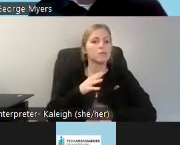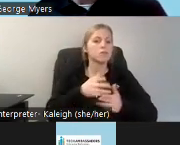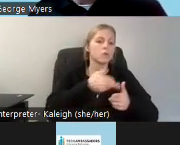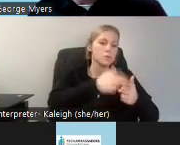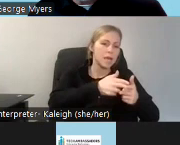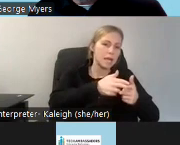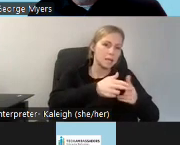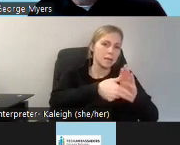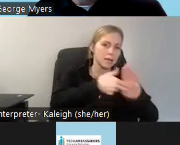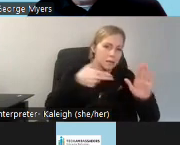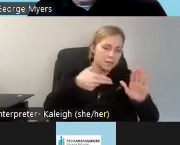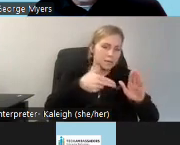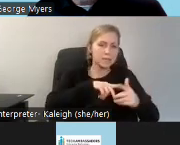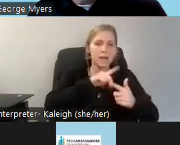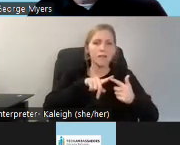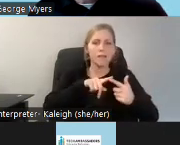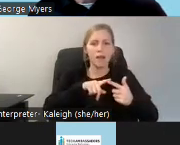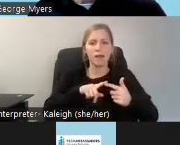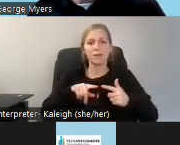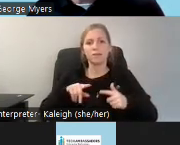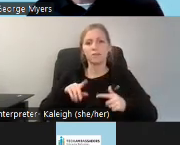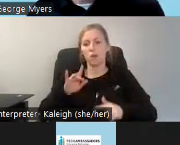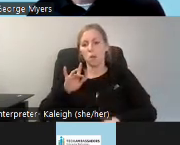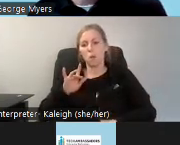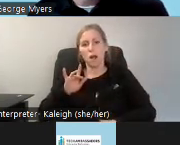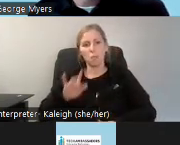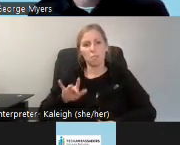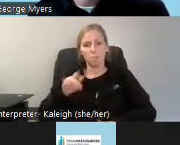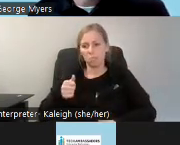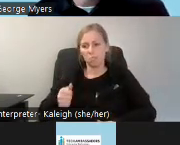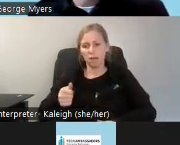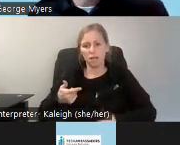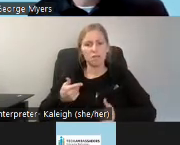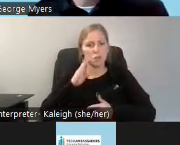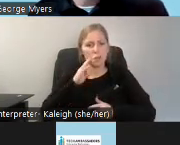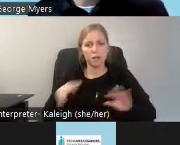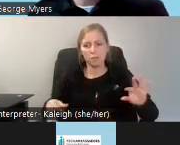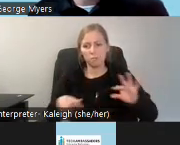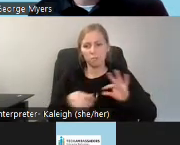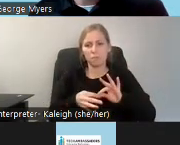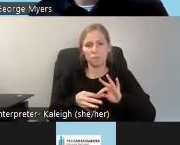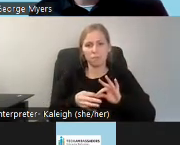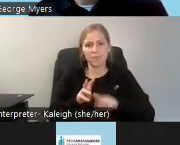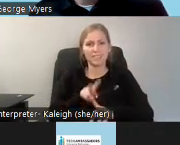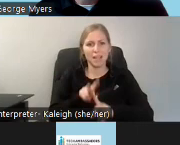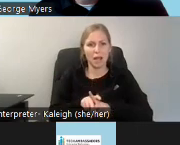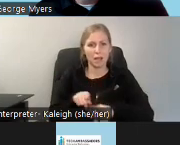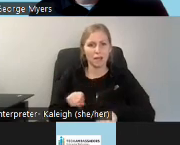then assign it to a button, which in just a second you'll see here.